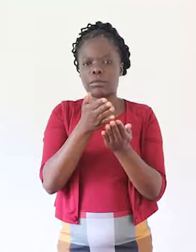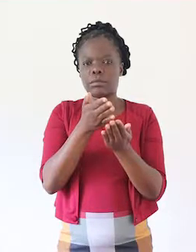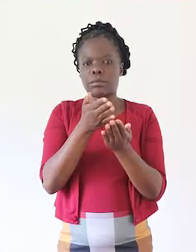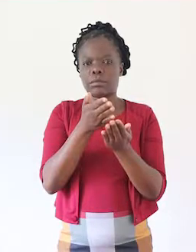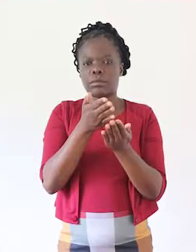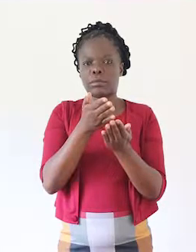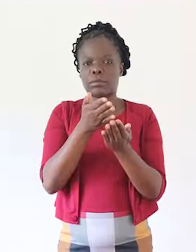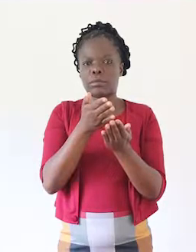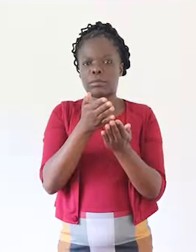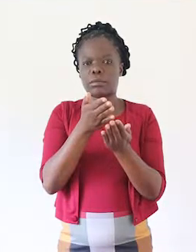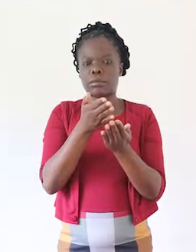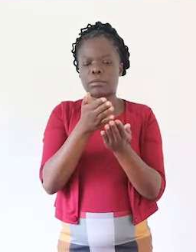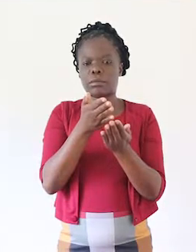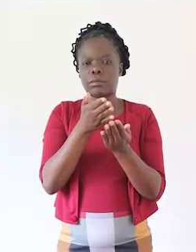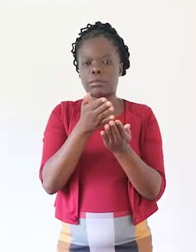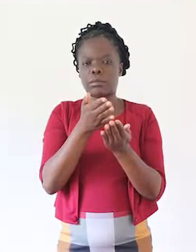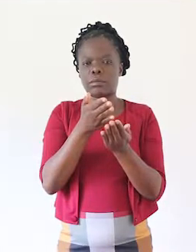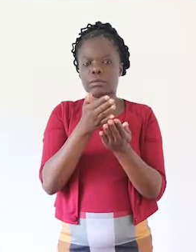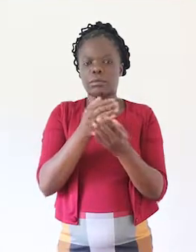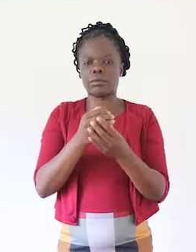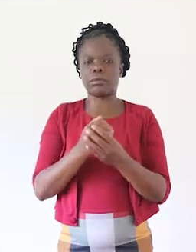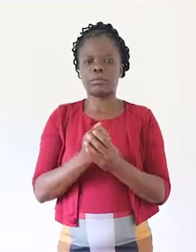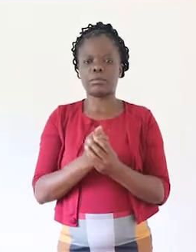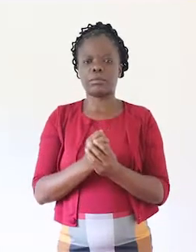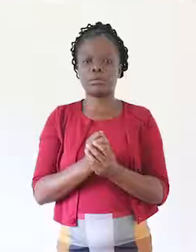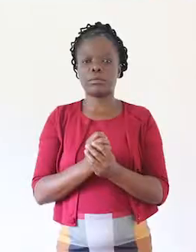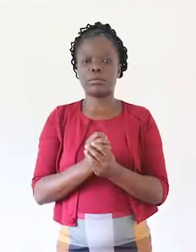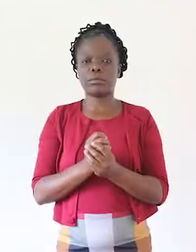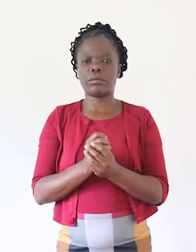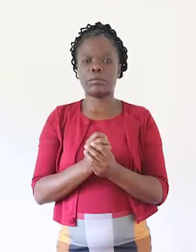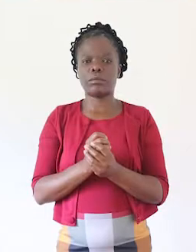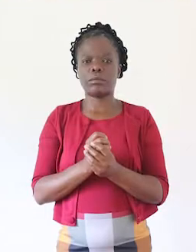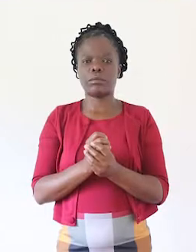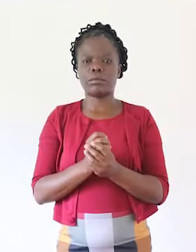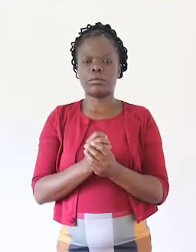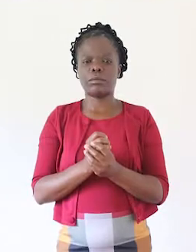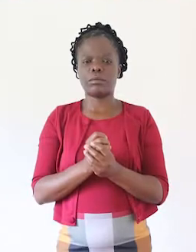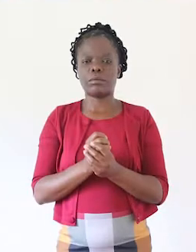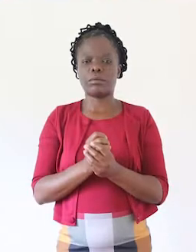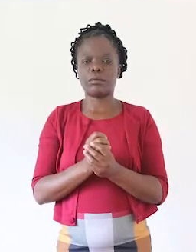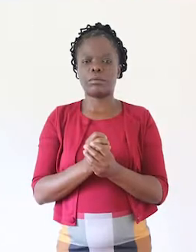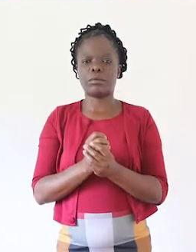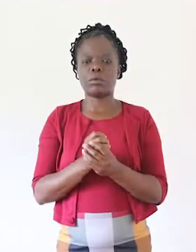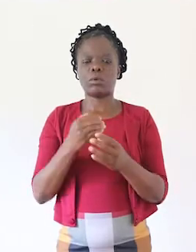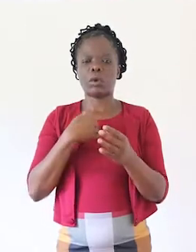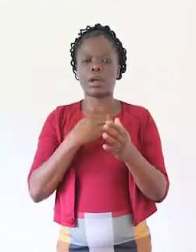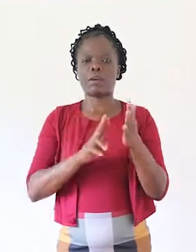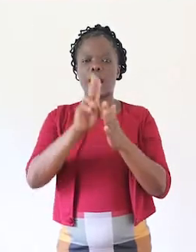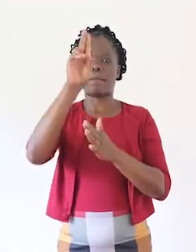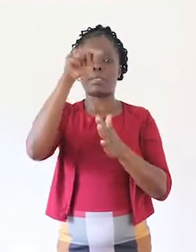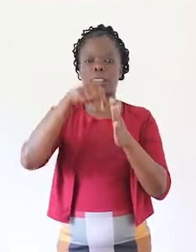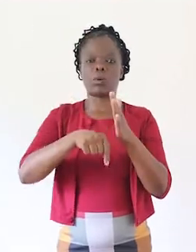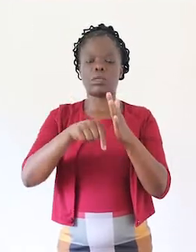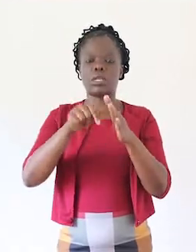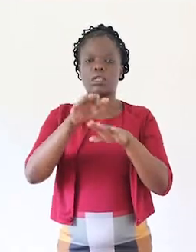is what is making the pattern, and we call it the heddle. So you put it, hold it up, then down,